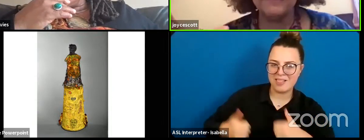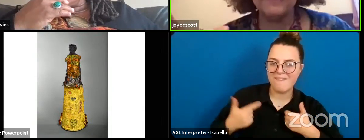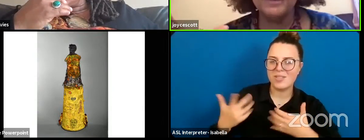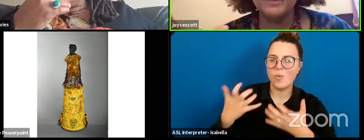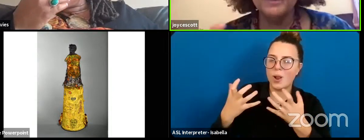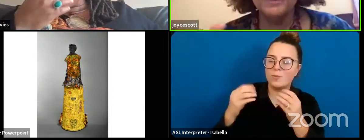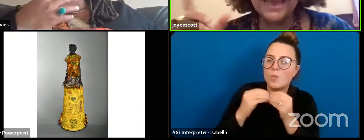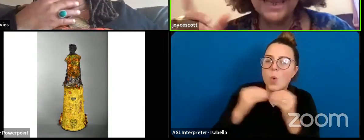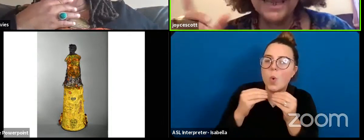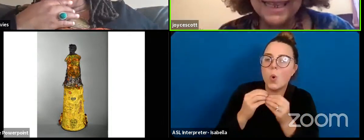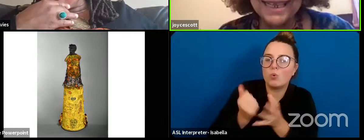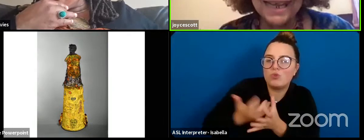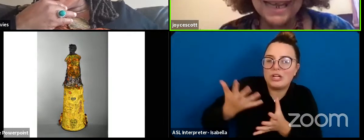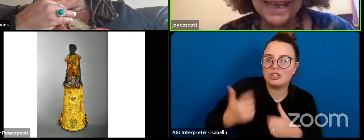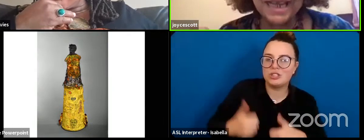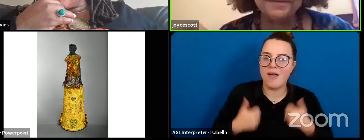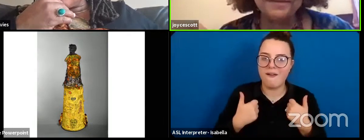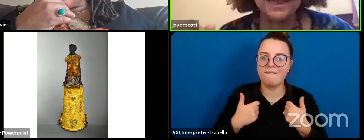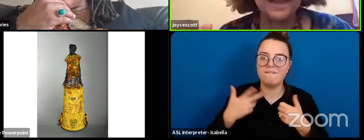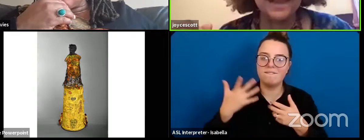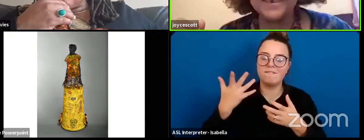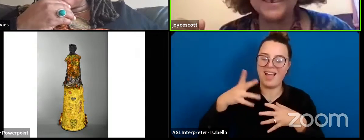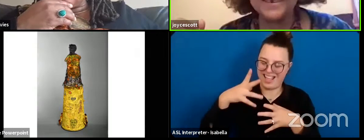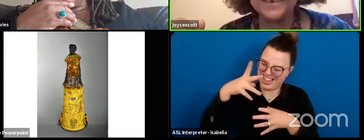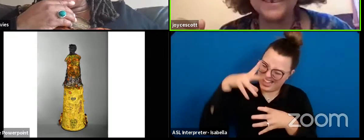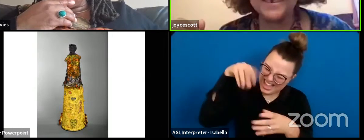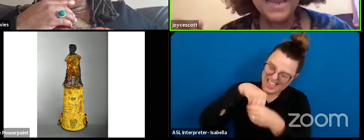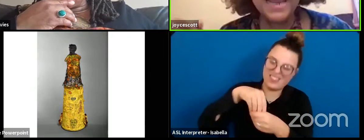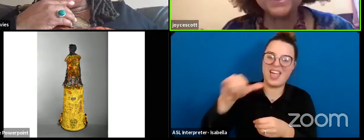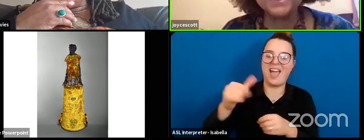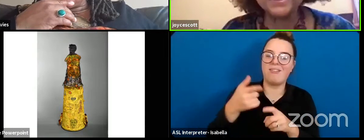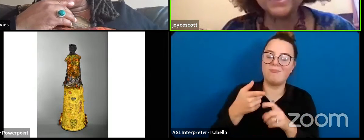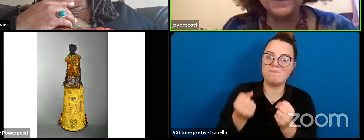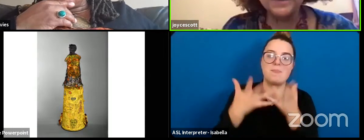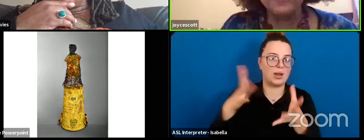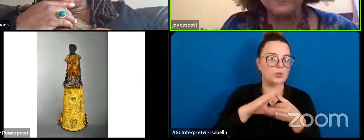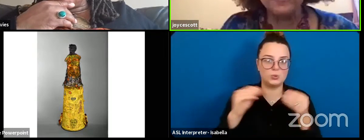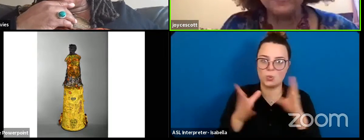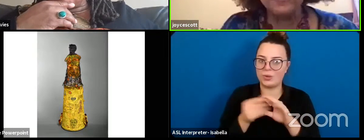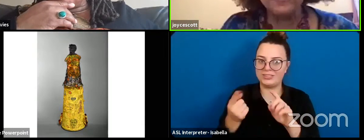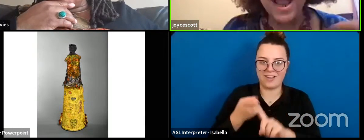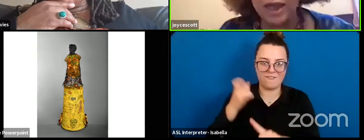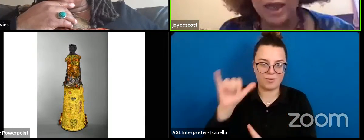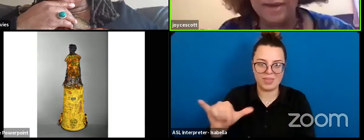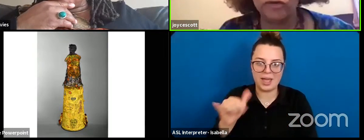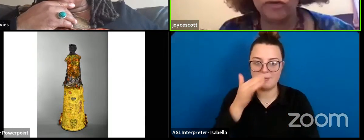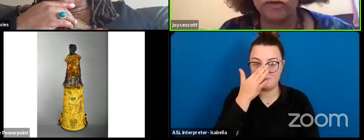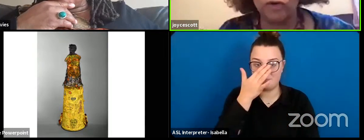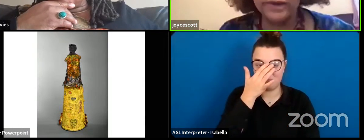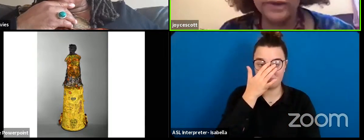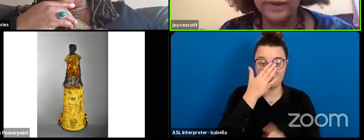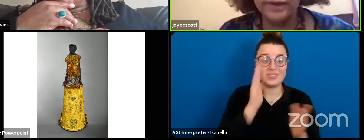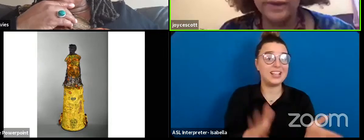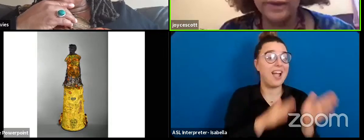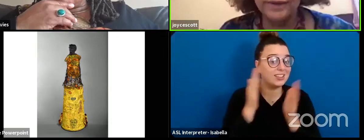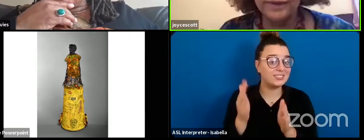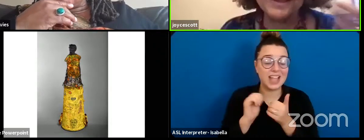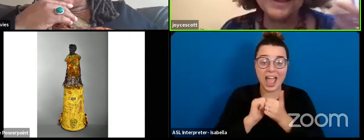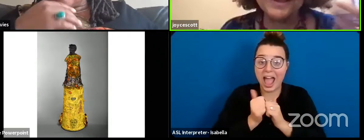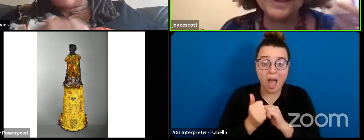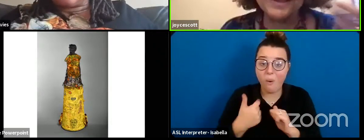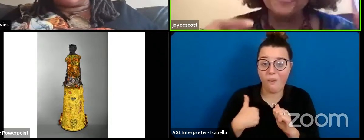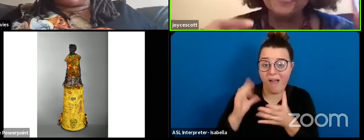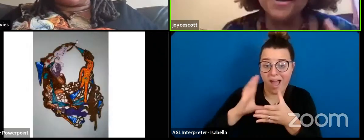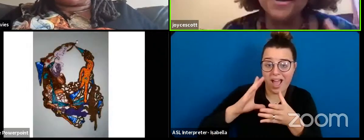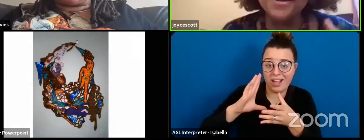life. And out of that came a lot of stories. Next, the way I parlay my story,